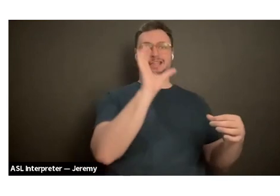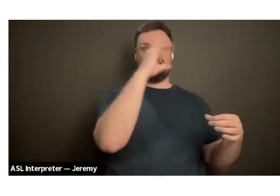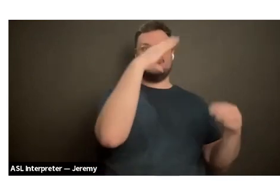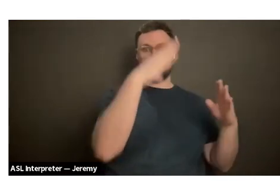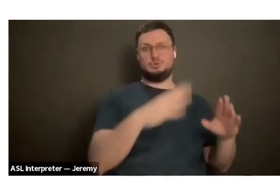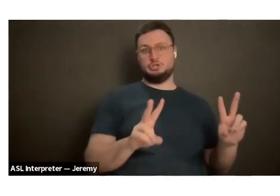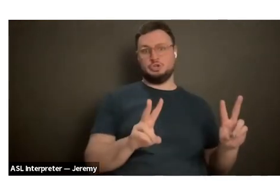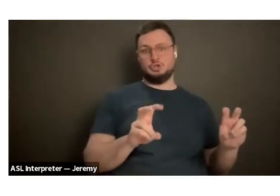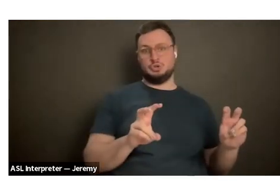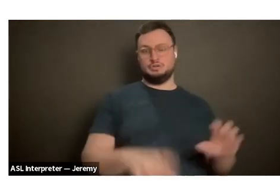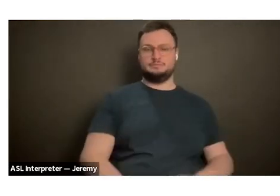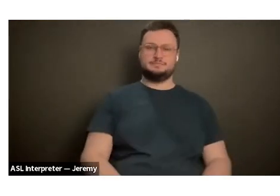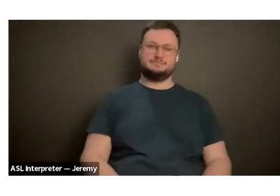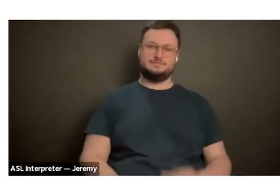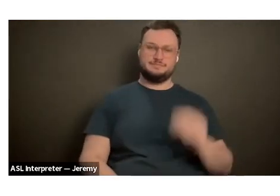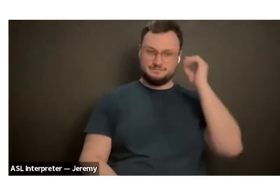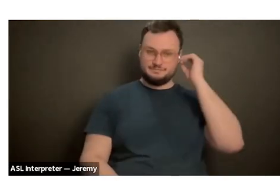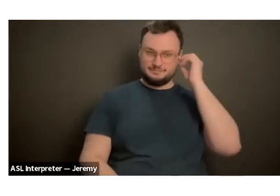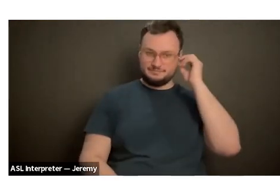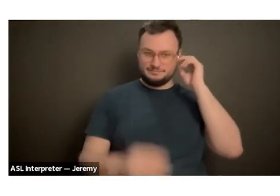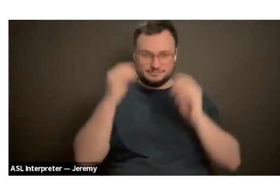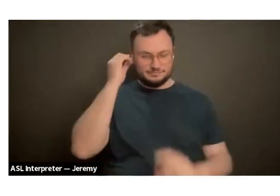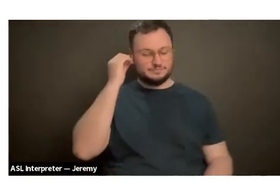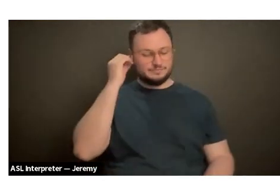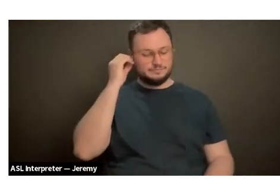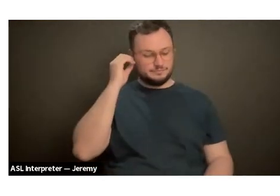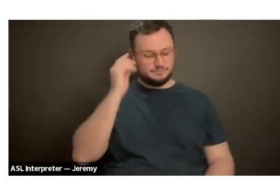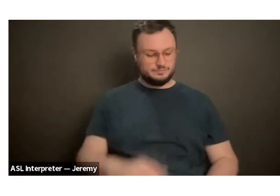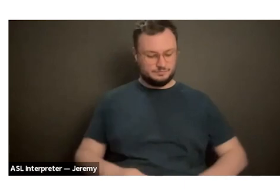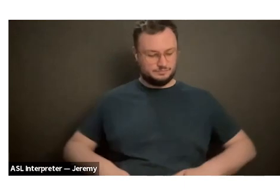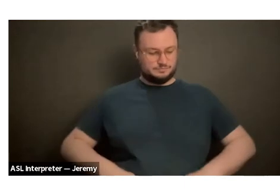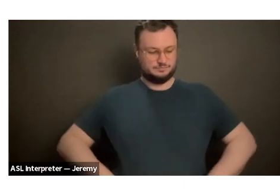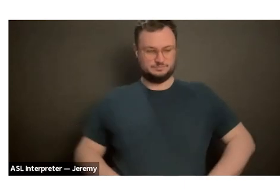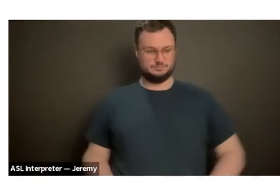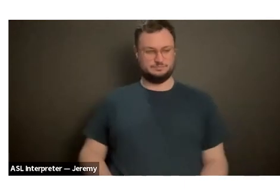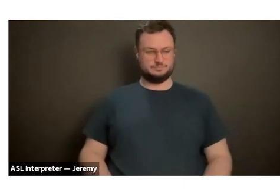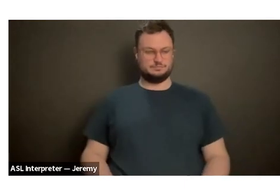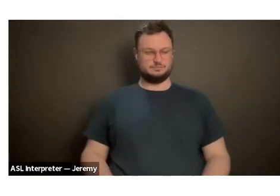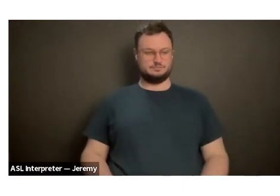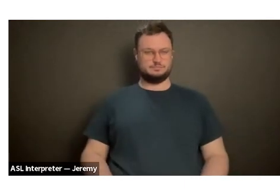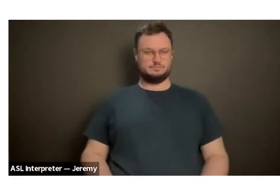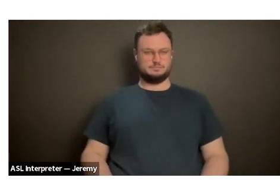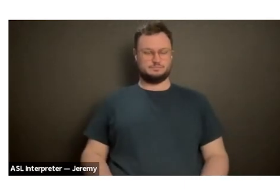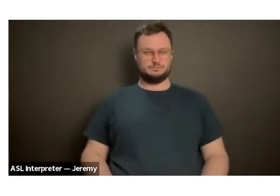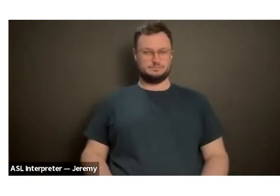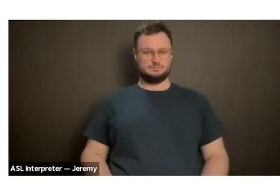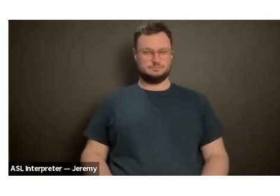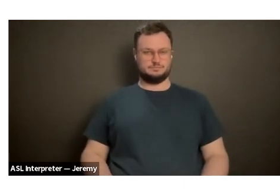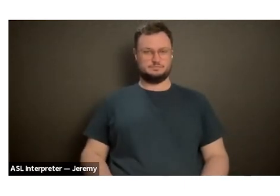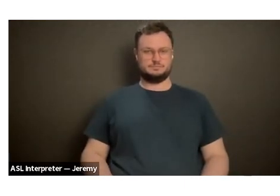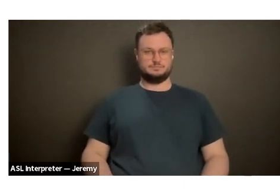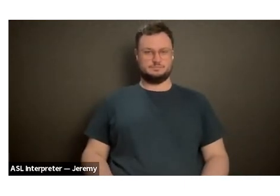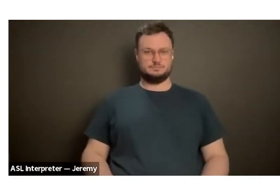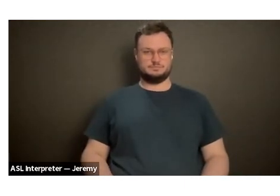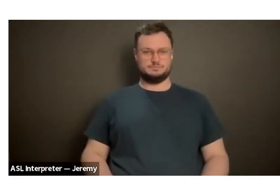Sure, I think a great feeling when I have access into sea is the most relevant stranger